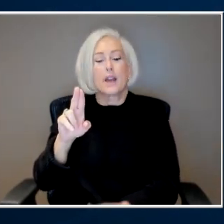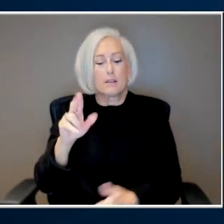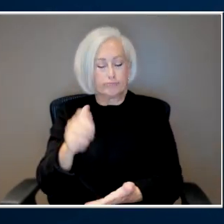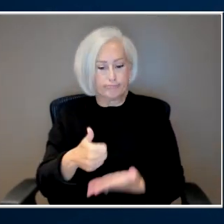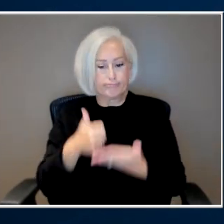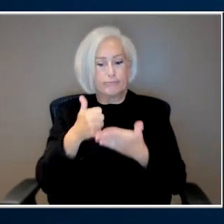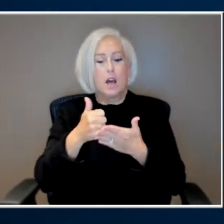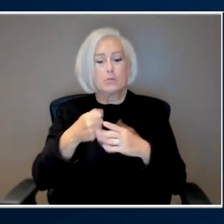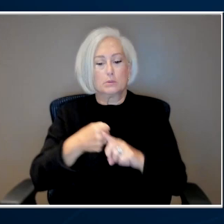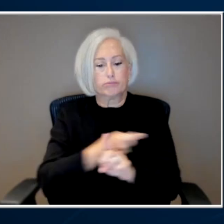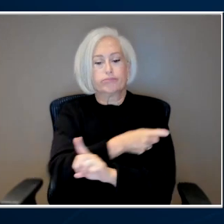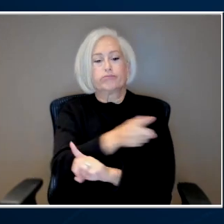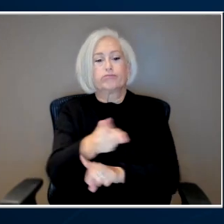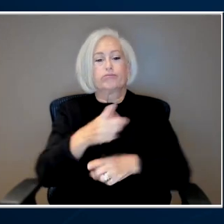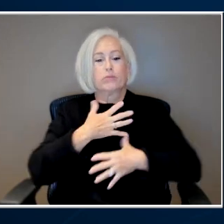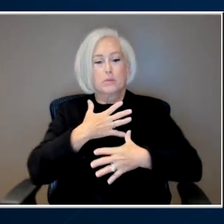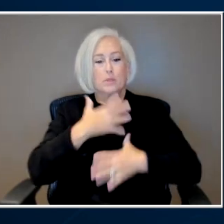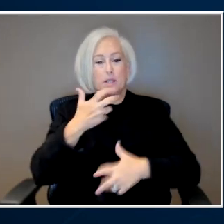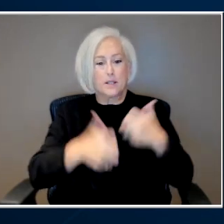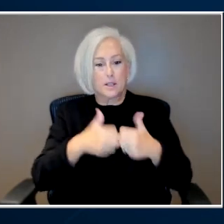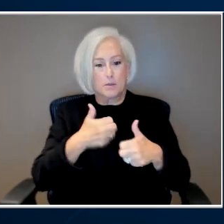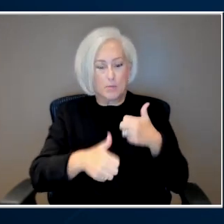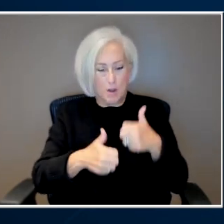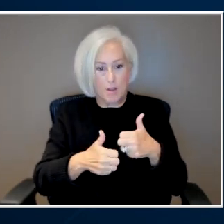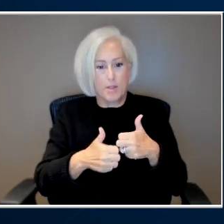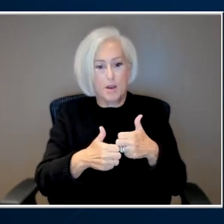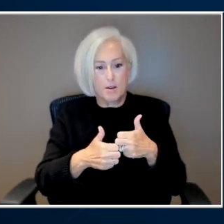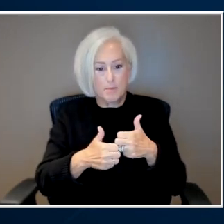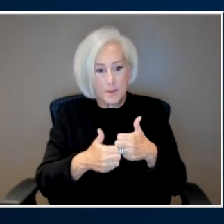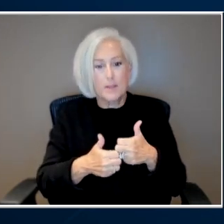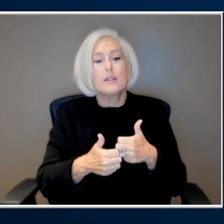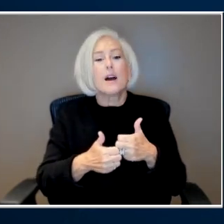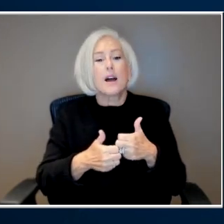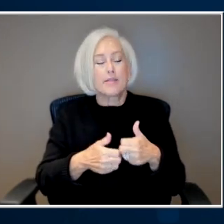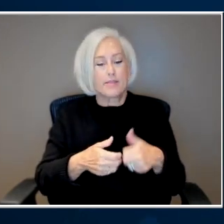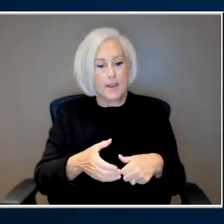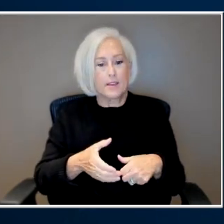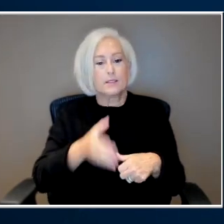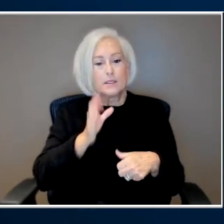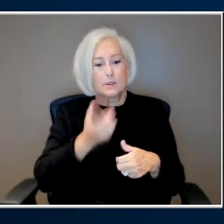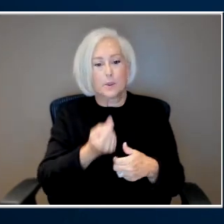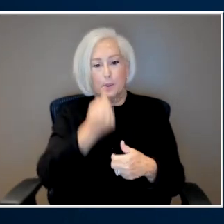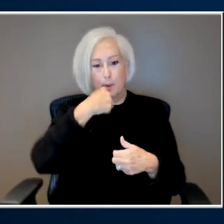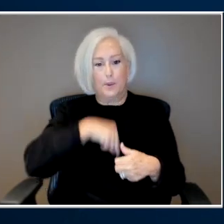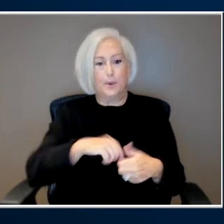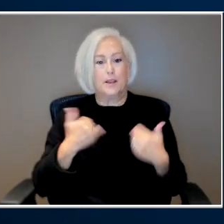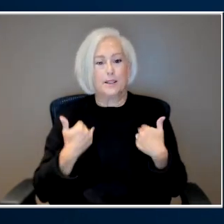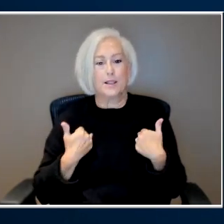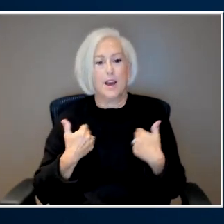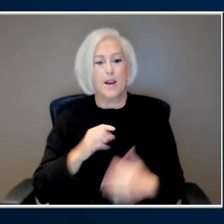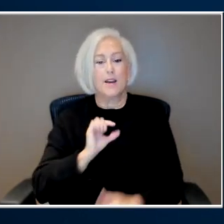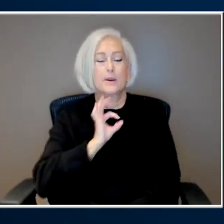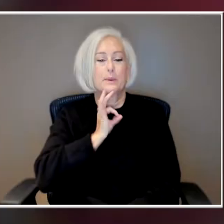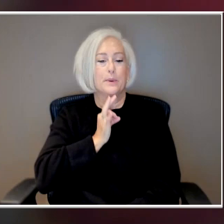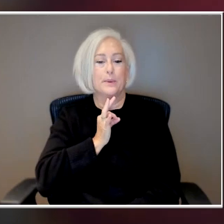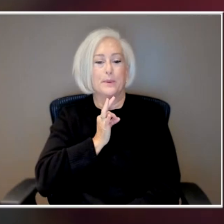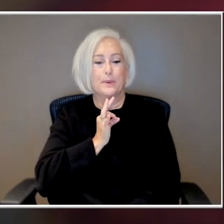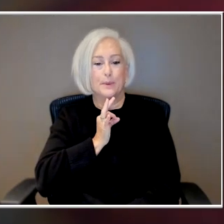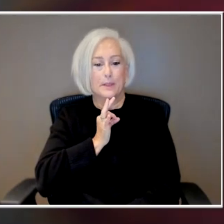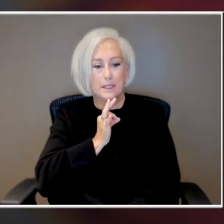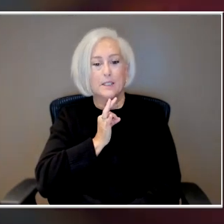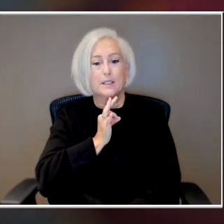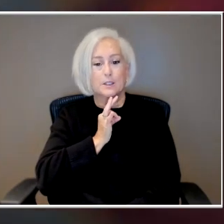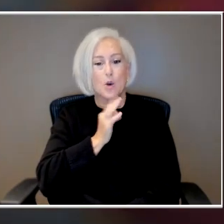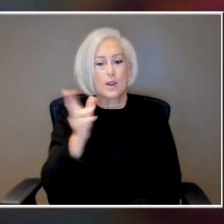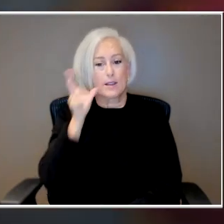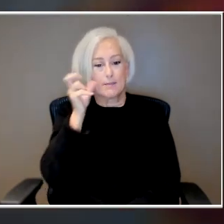a trach tube in, and I guess I got a speaking valve now, so I can actually get heard.